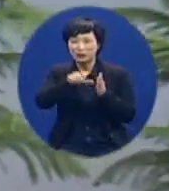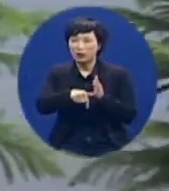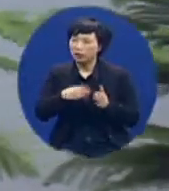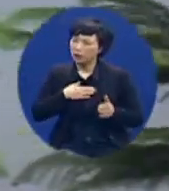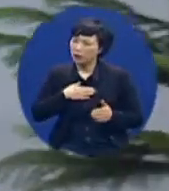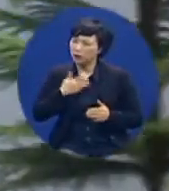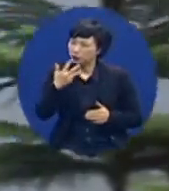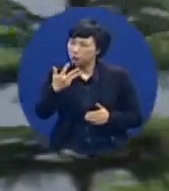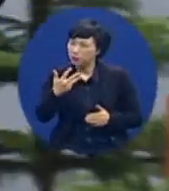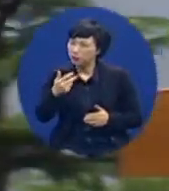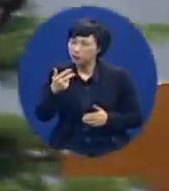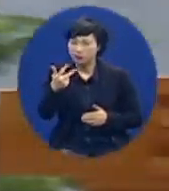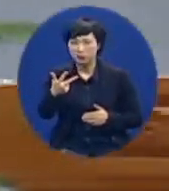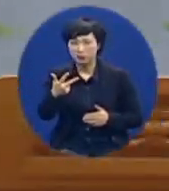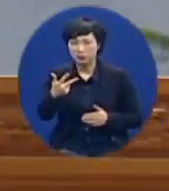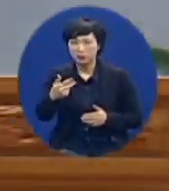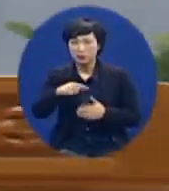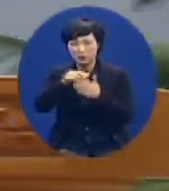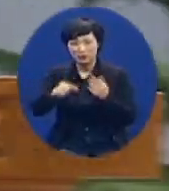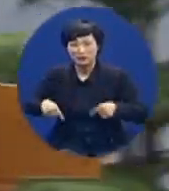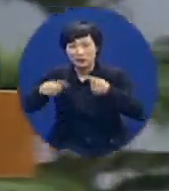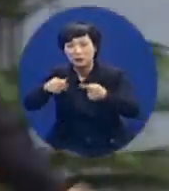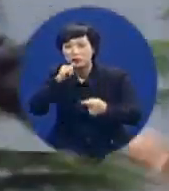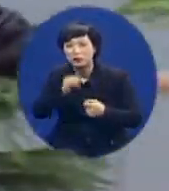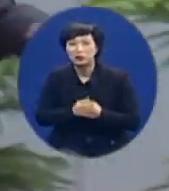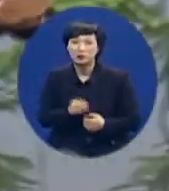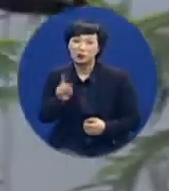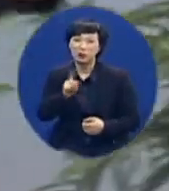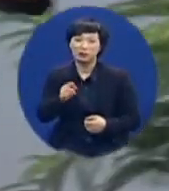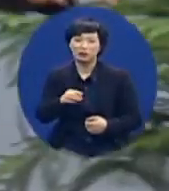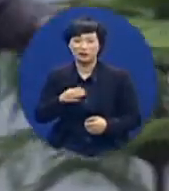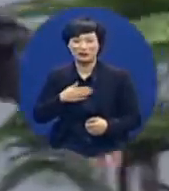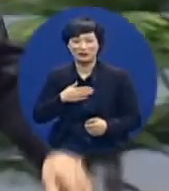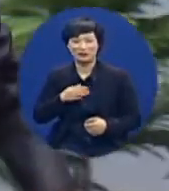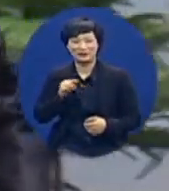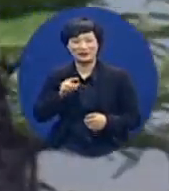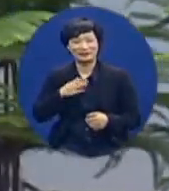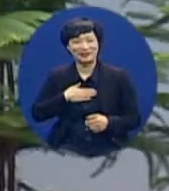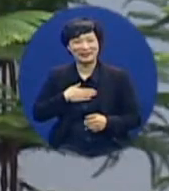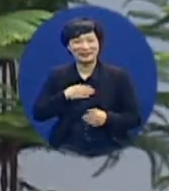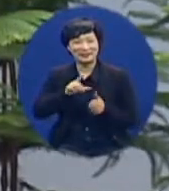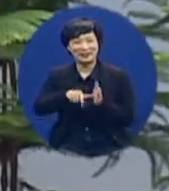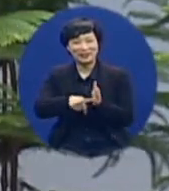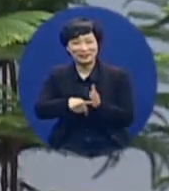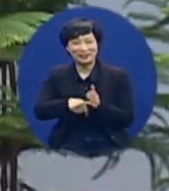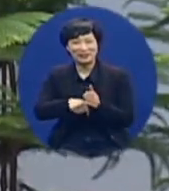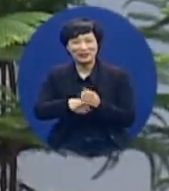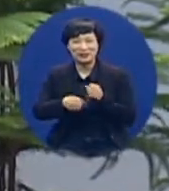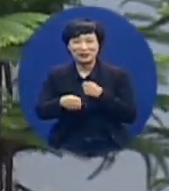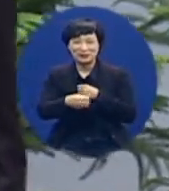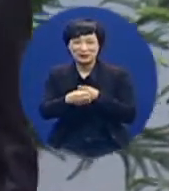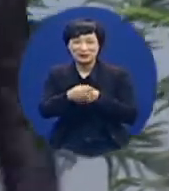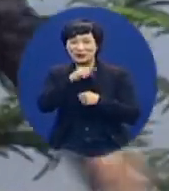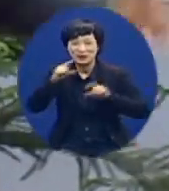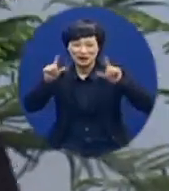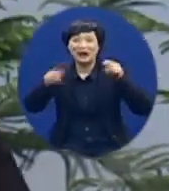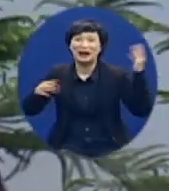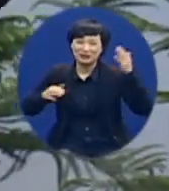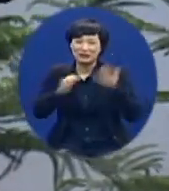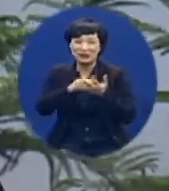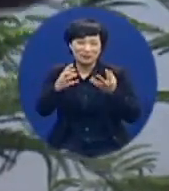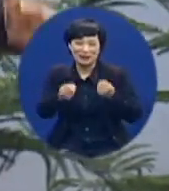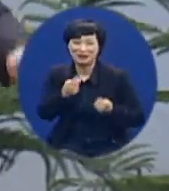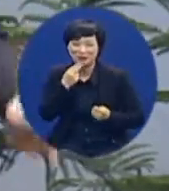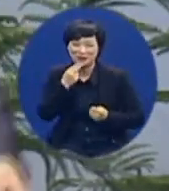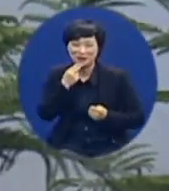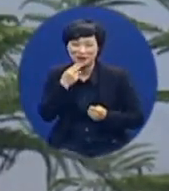Sometimes I was involved 7 times or 8 times. Why? There were not many Sunday school